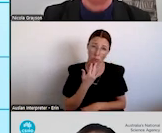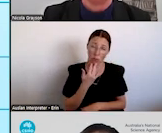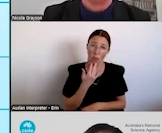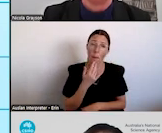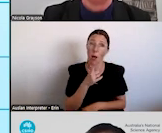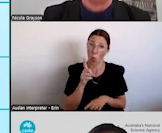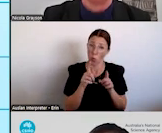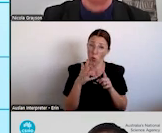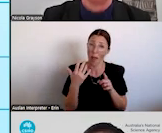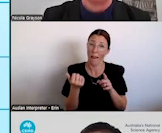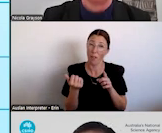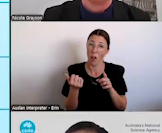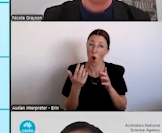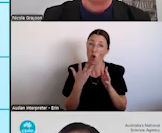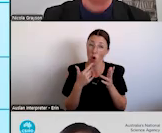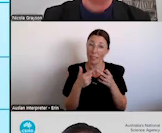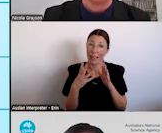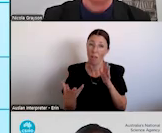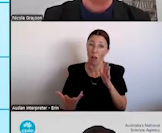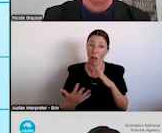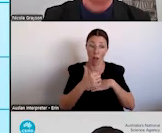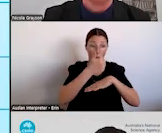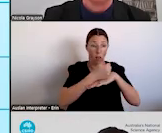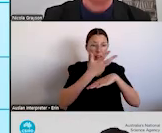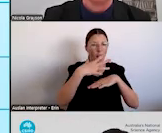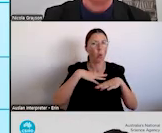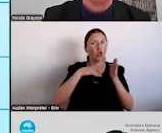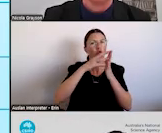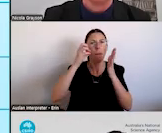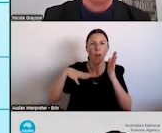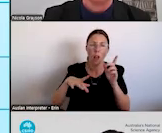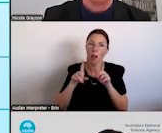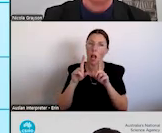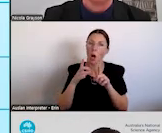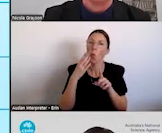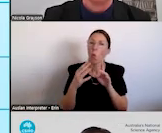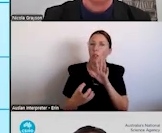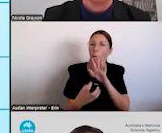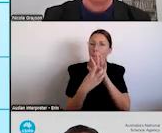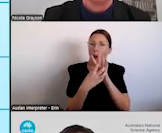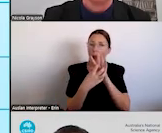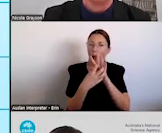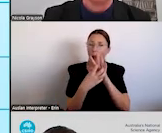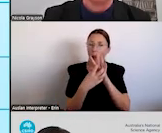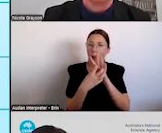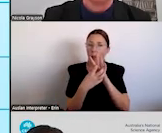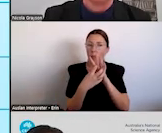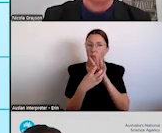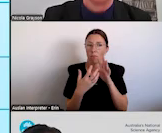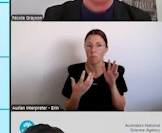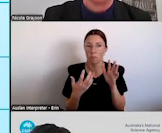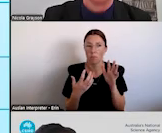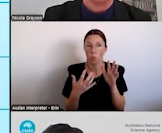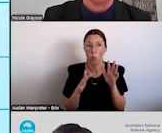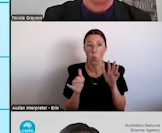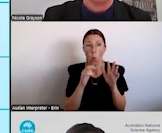removal. Is that very easy to remove? If you have some watermark and people just do some easy transformation or take a picture of